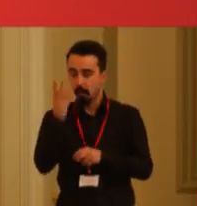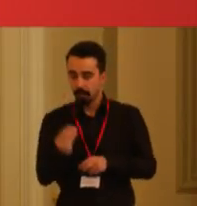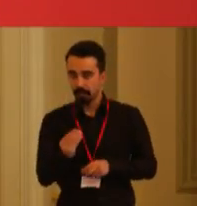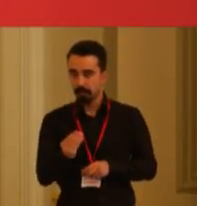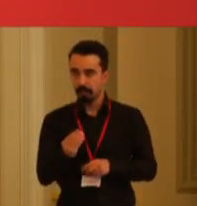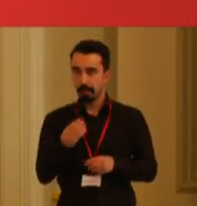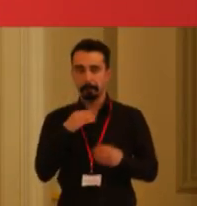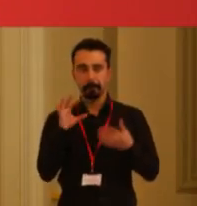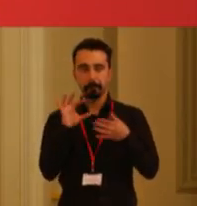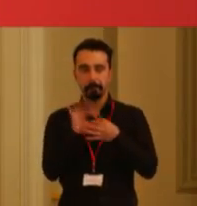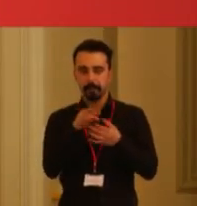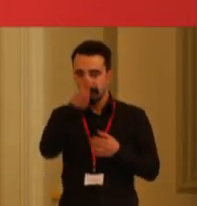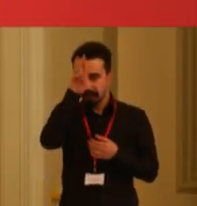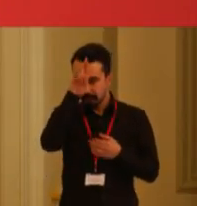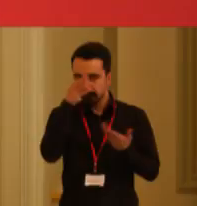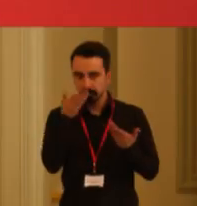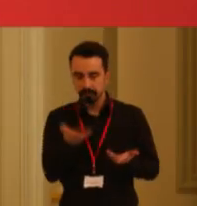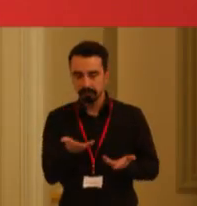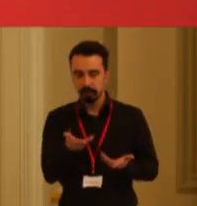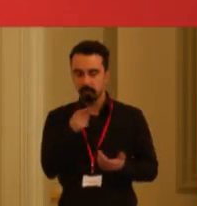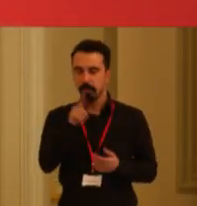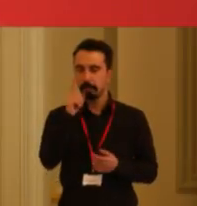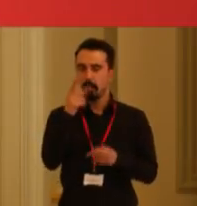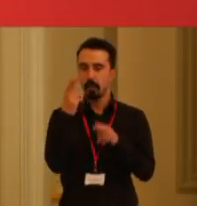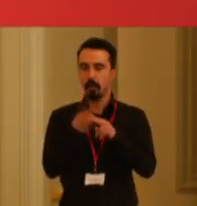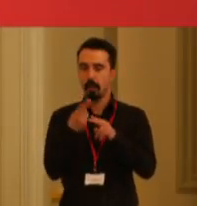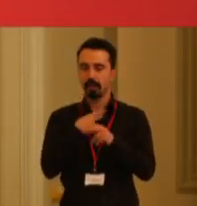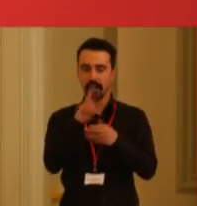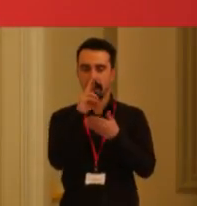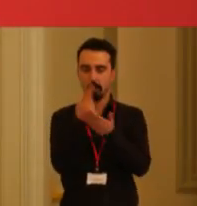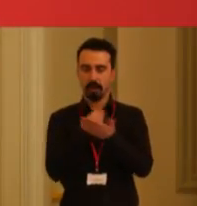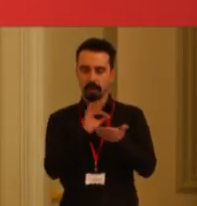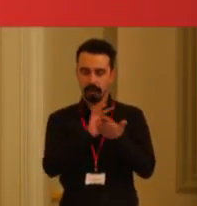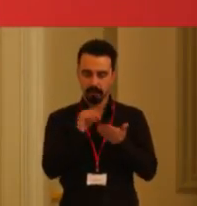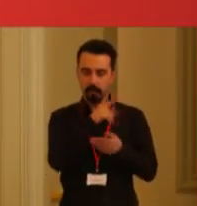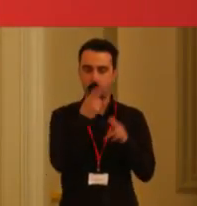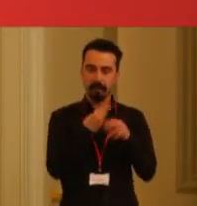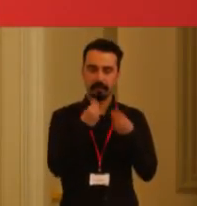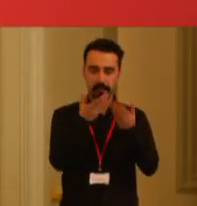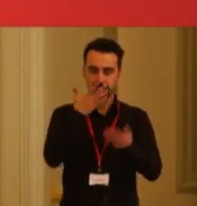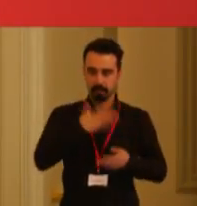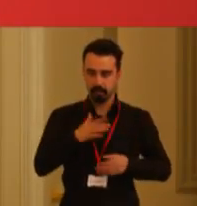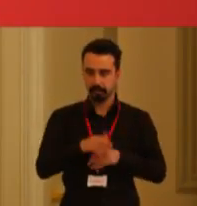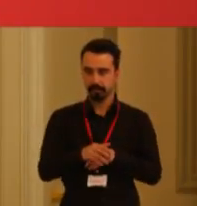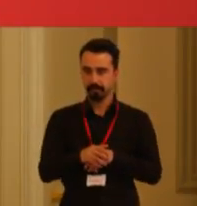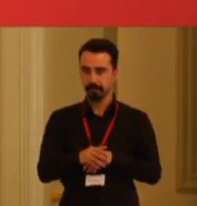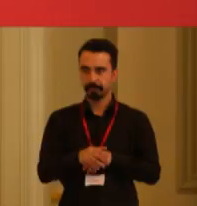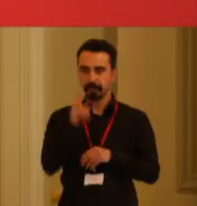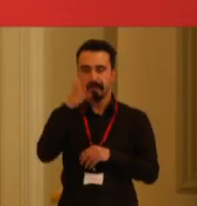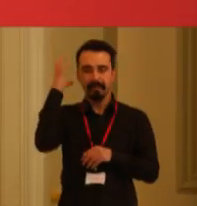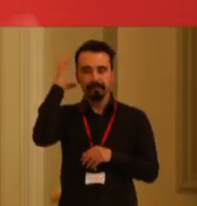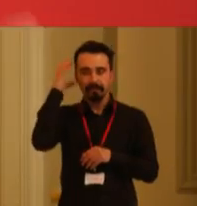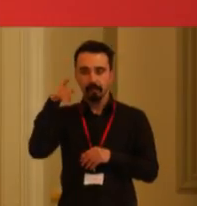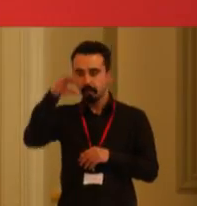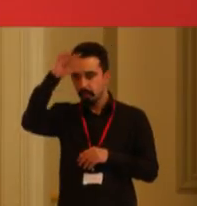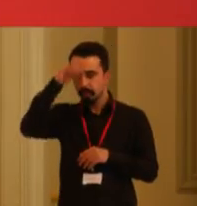are where they get together. That actually gives me warm feelings in my heart. But at the same time, they seem to be dependent. I also wrote that